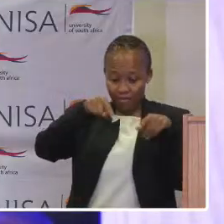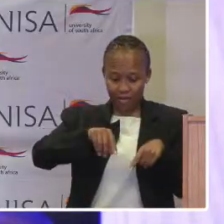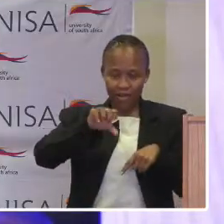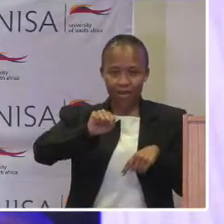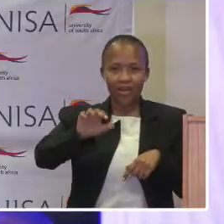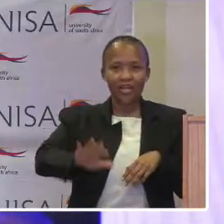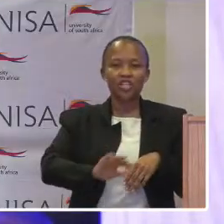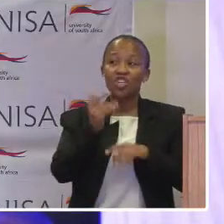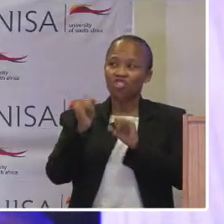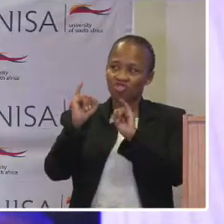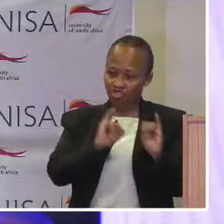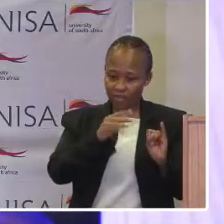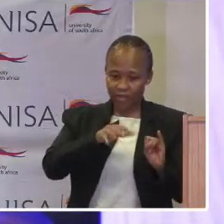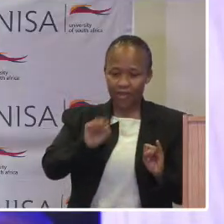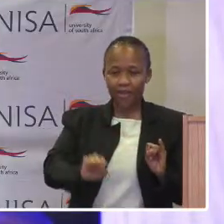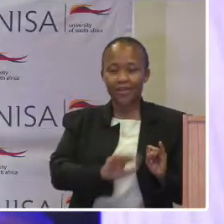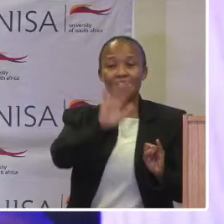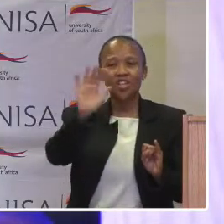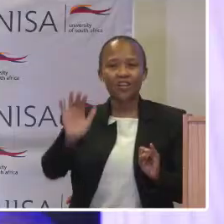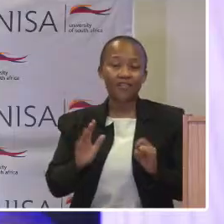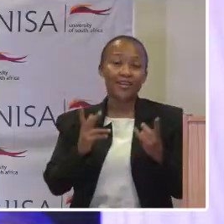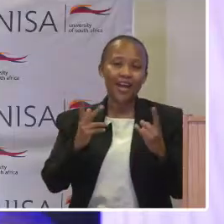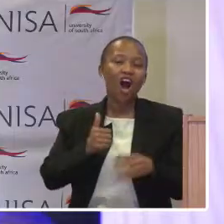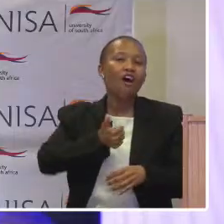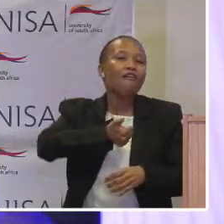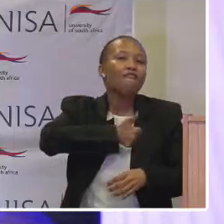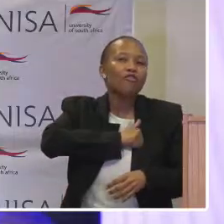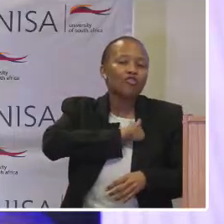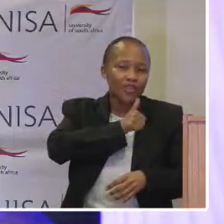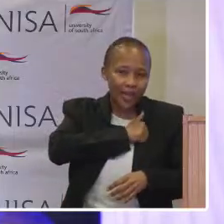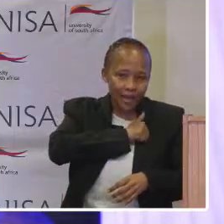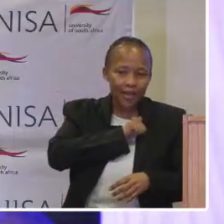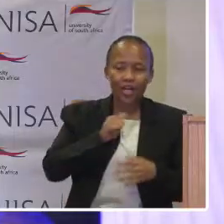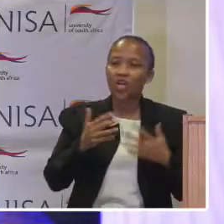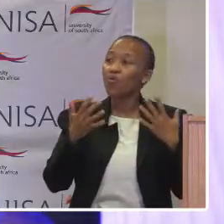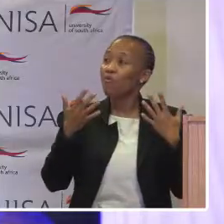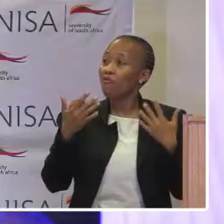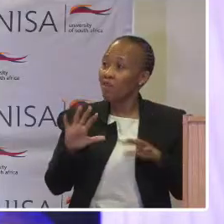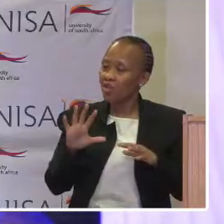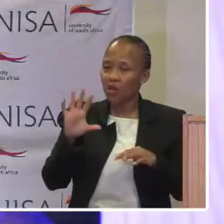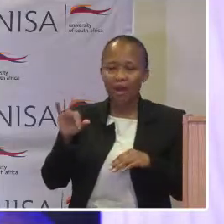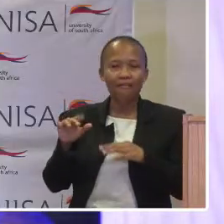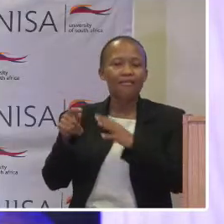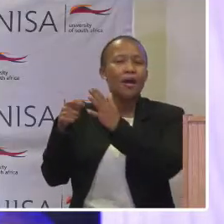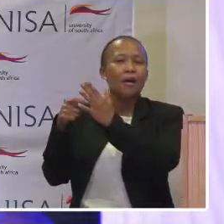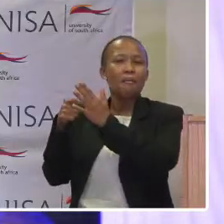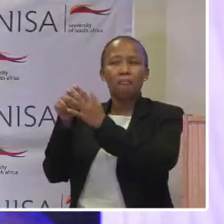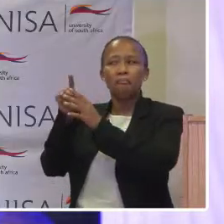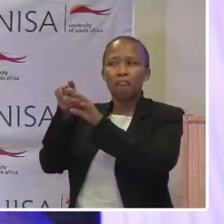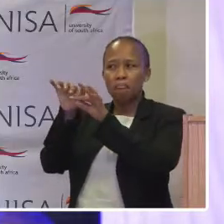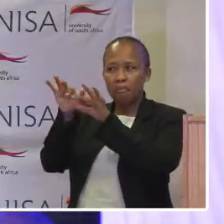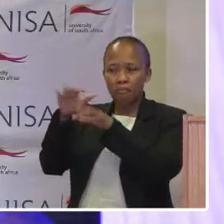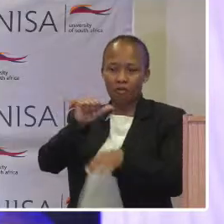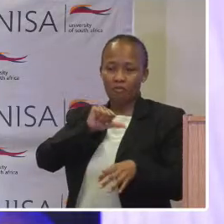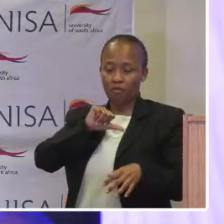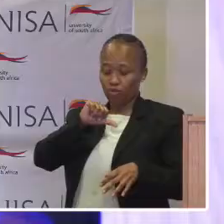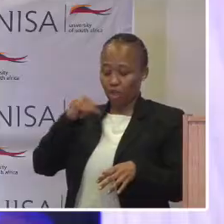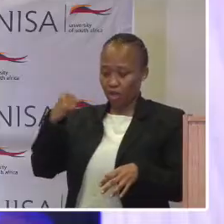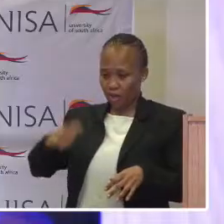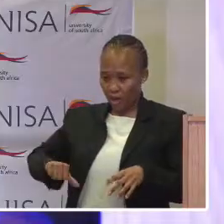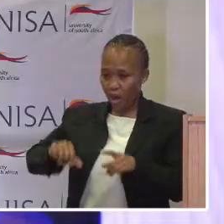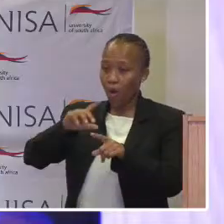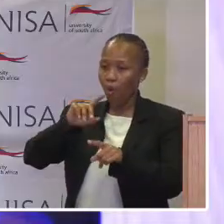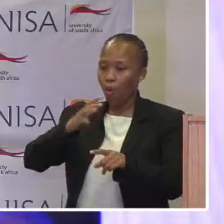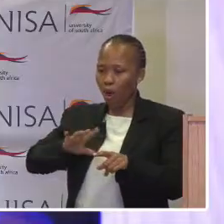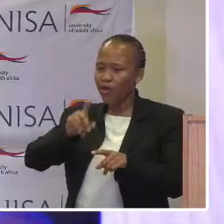And fortunately enough, we had a buy-in from China to introduce the devices in South Africa.